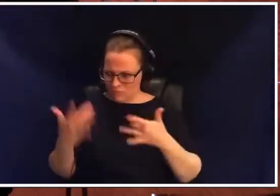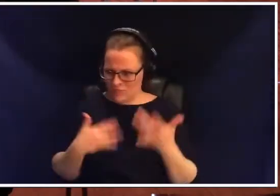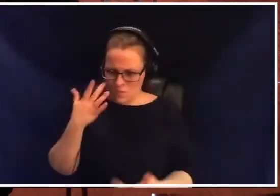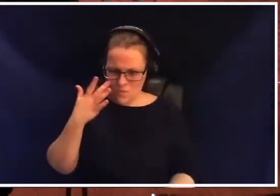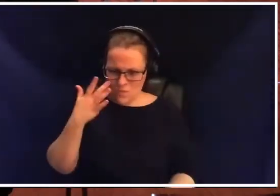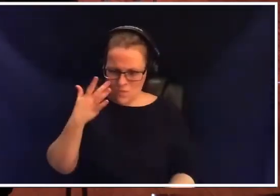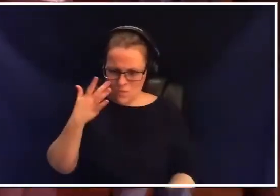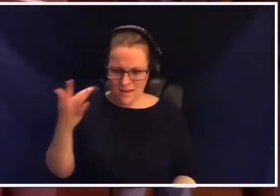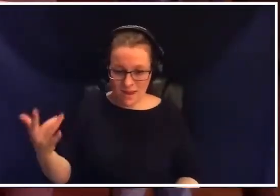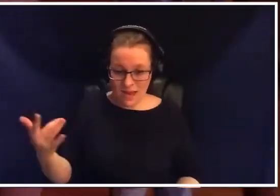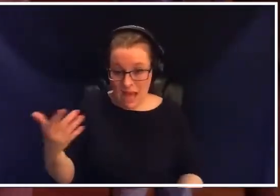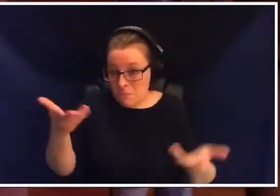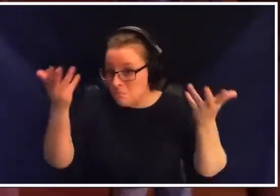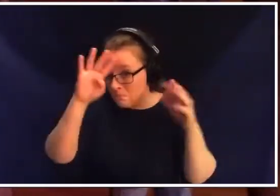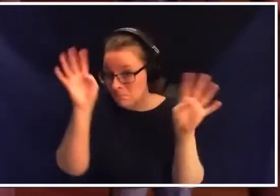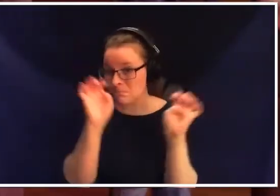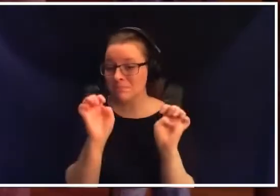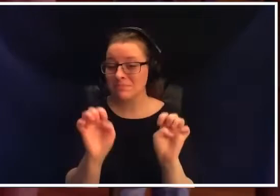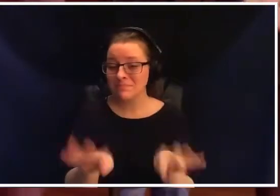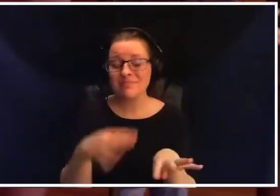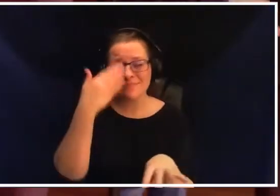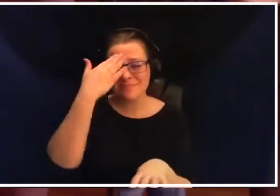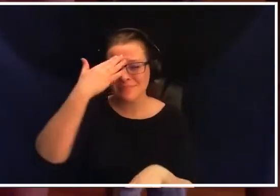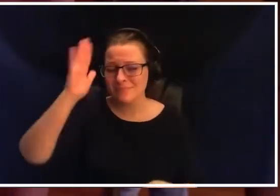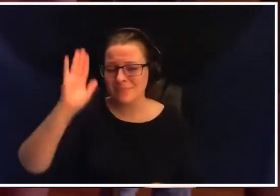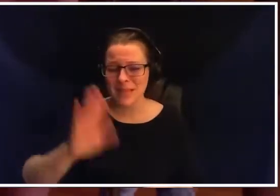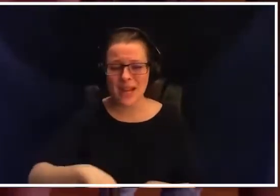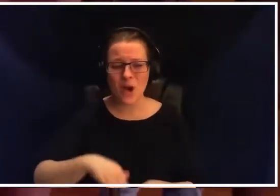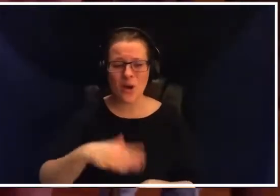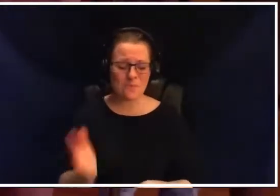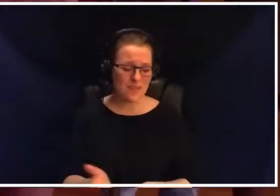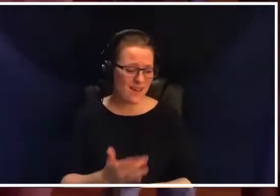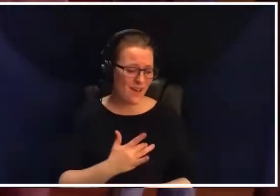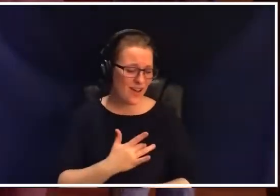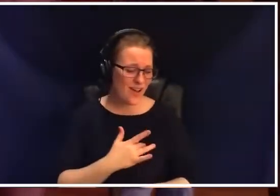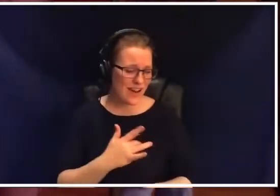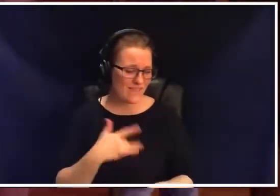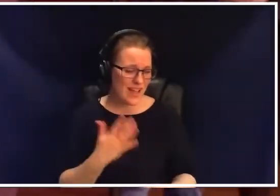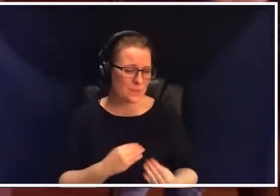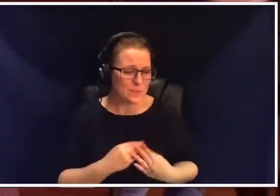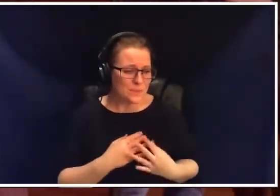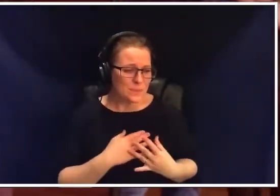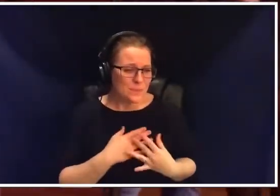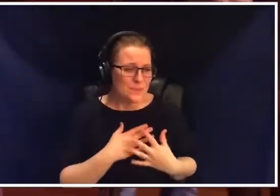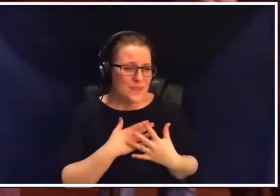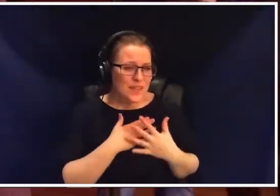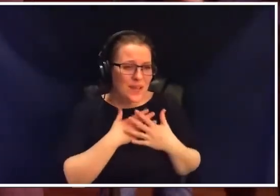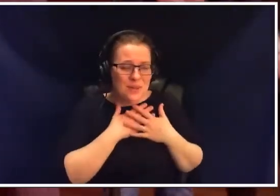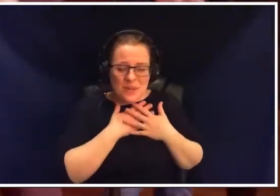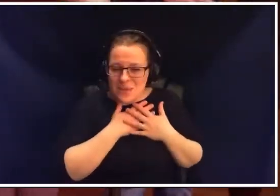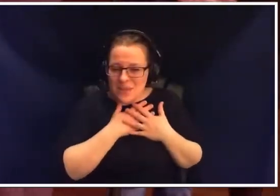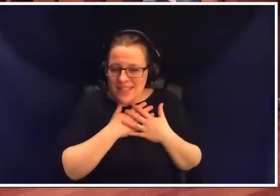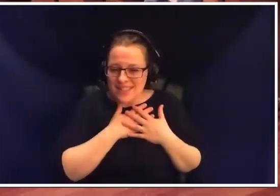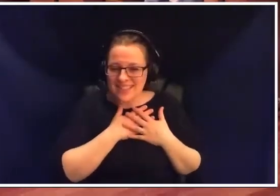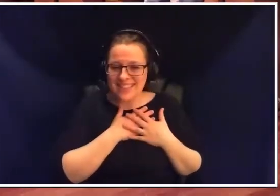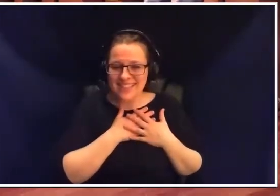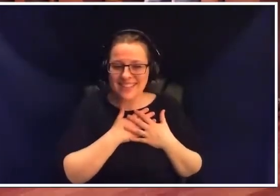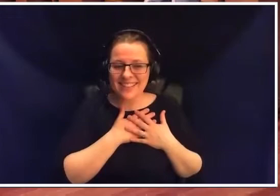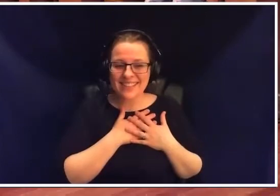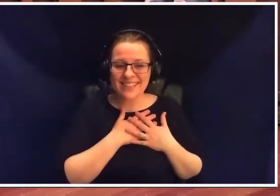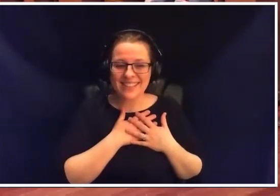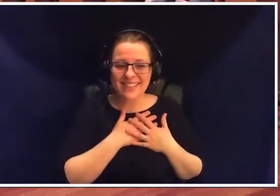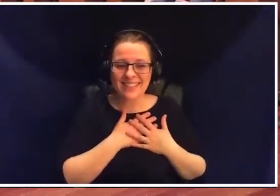exciting. Why all at once my heart took flight.